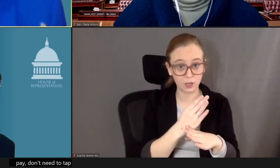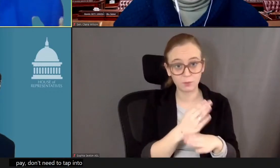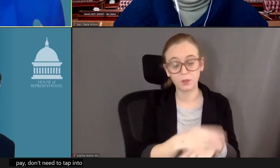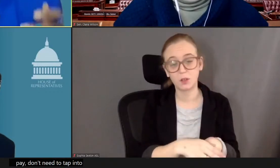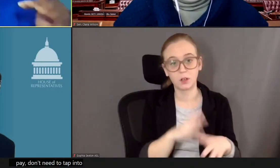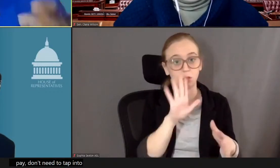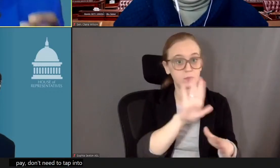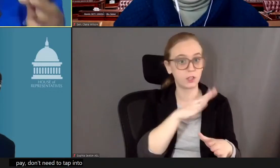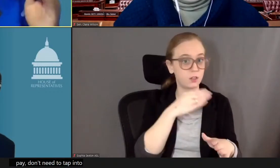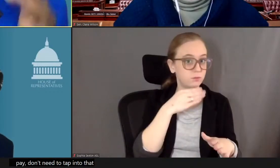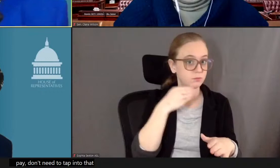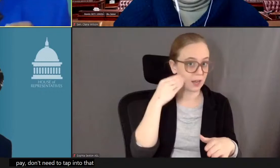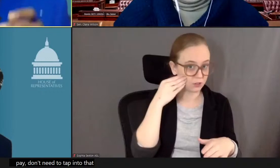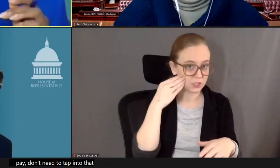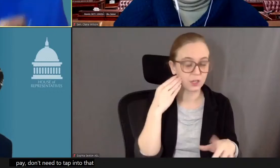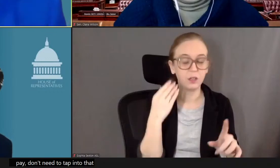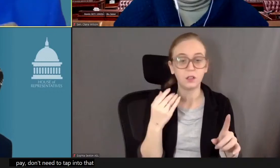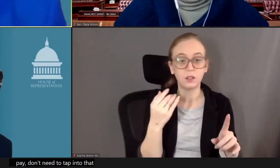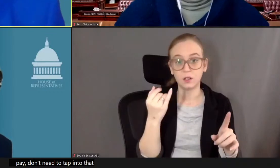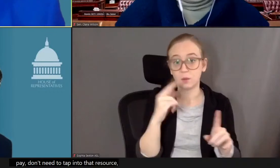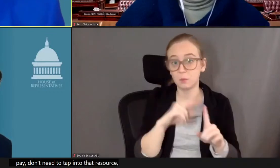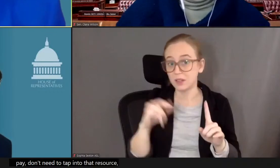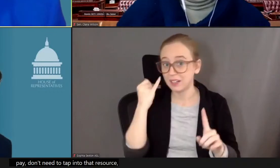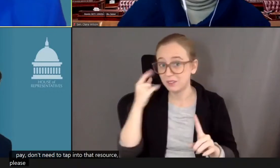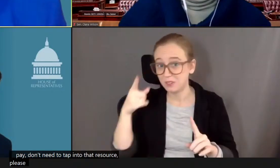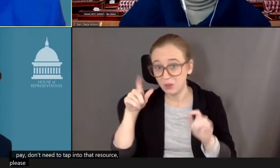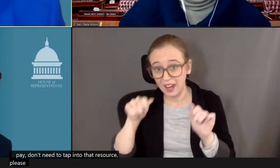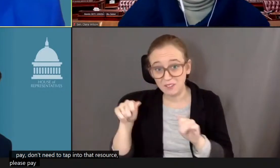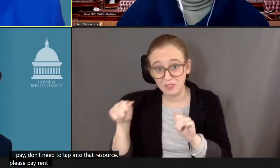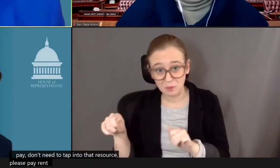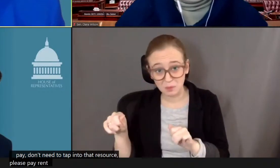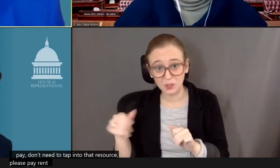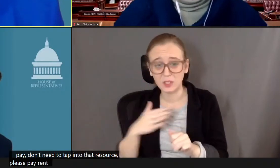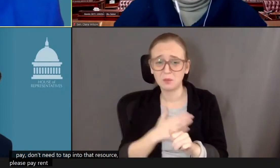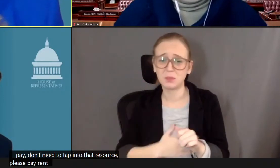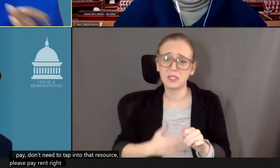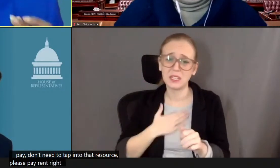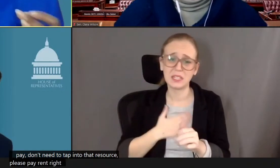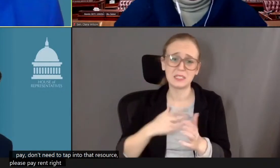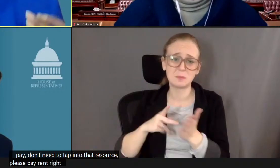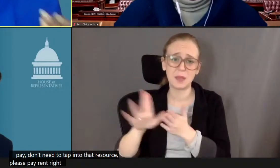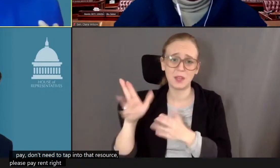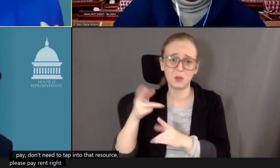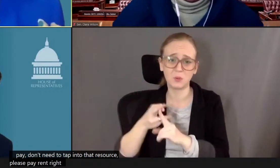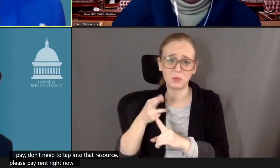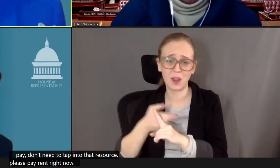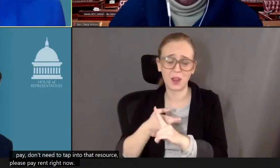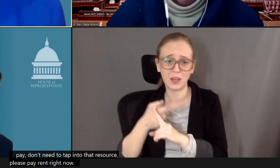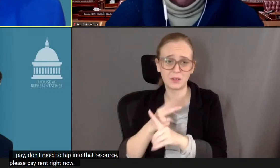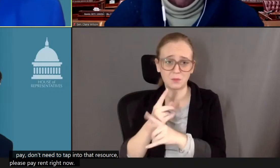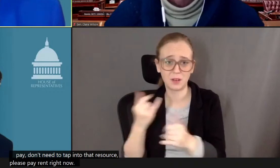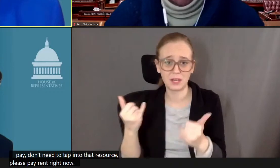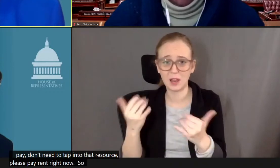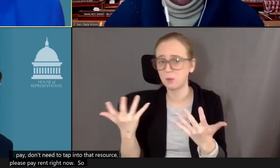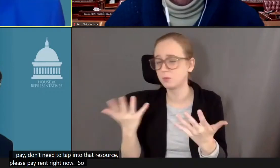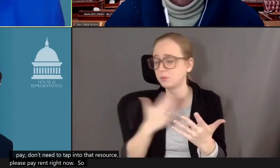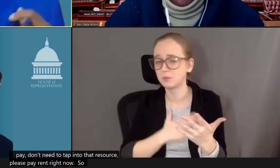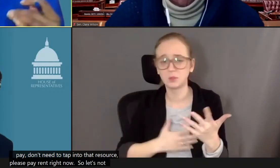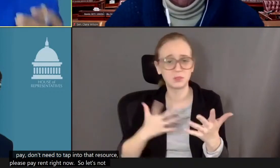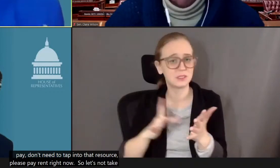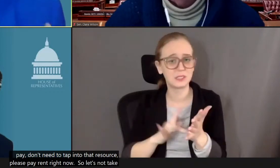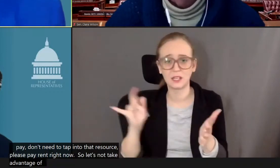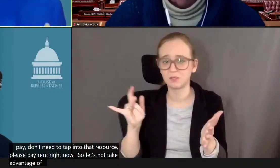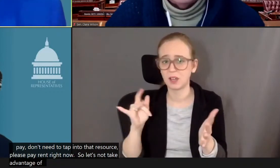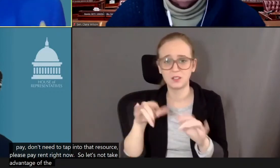resource. Please pay rent right now. Let's not take advantage of the system.